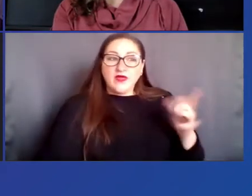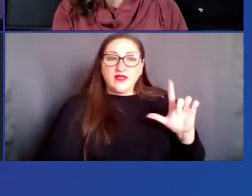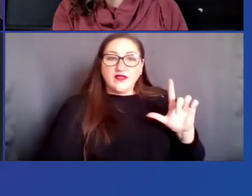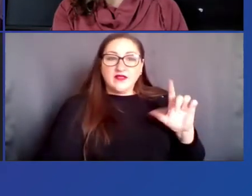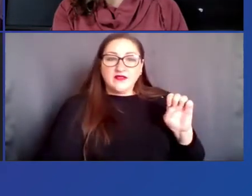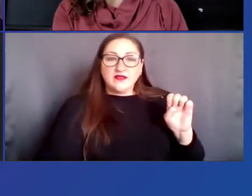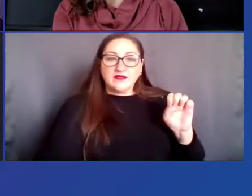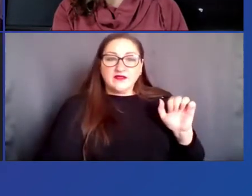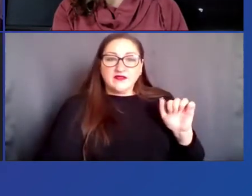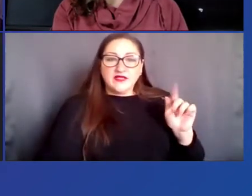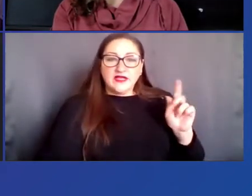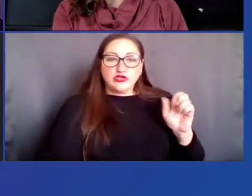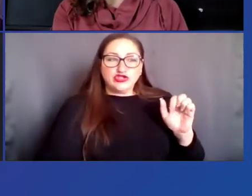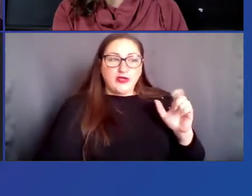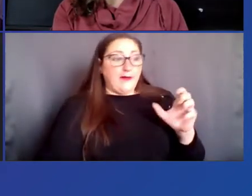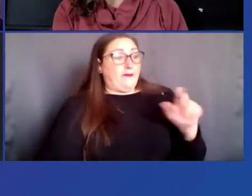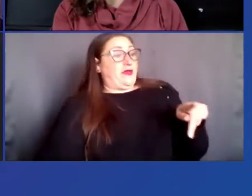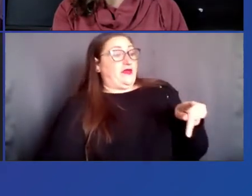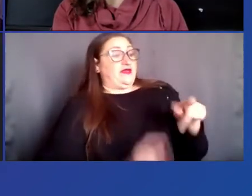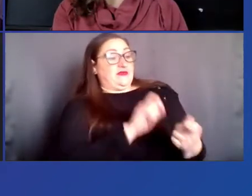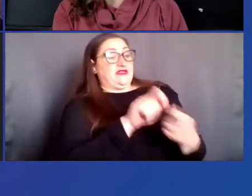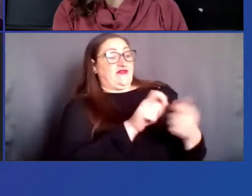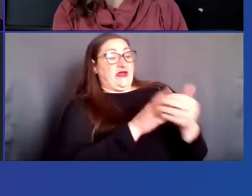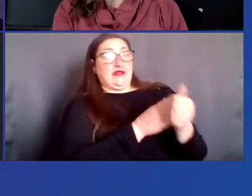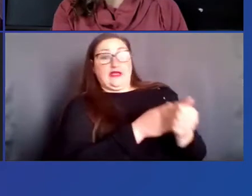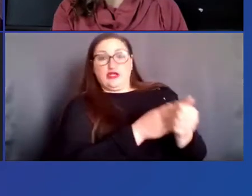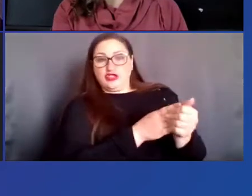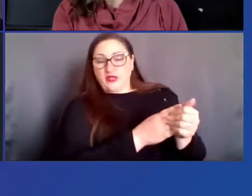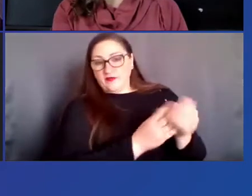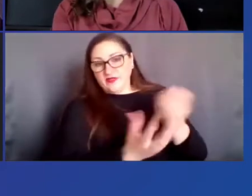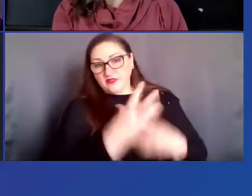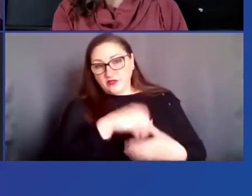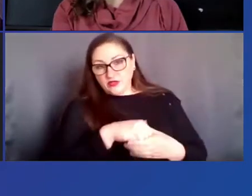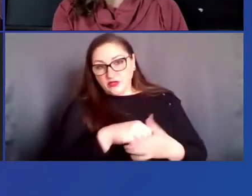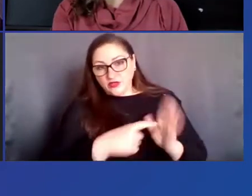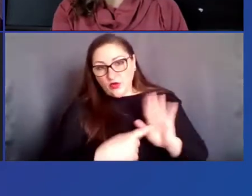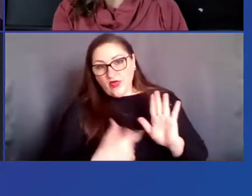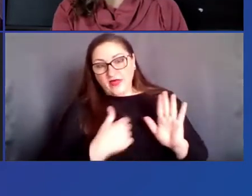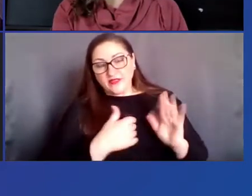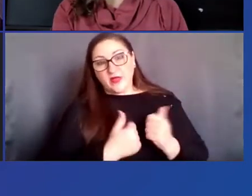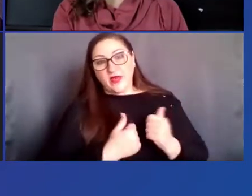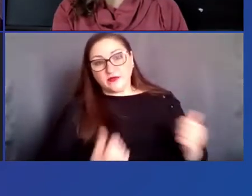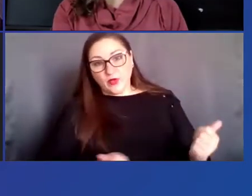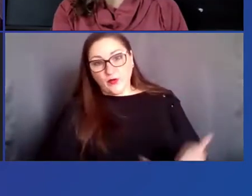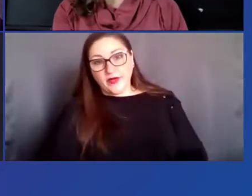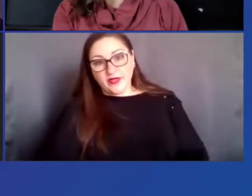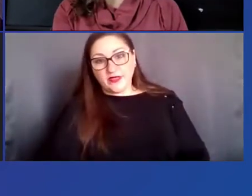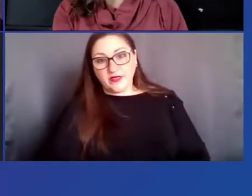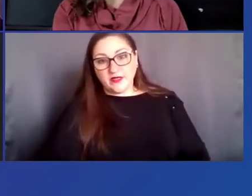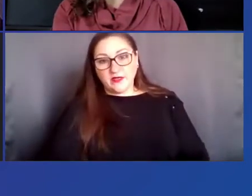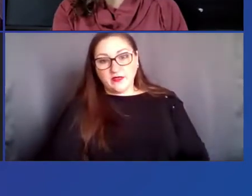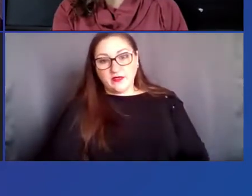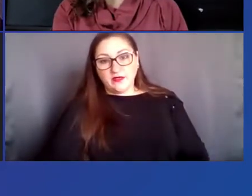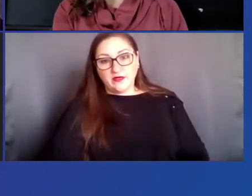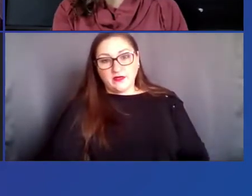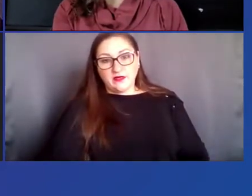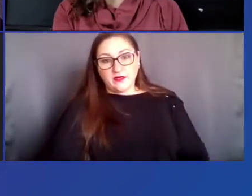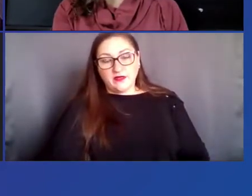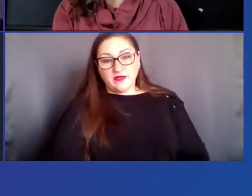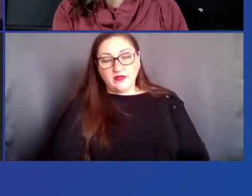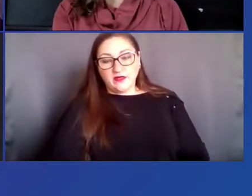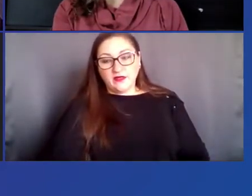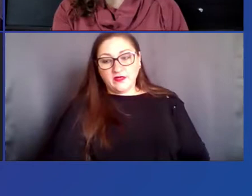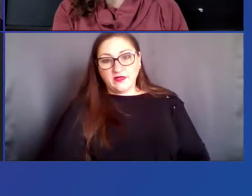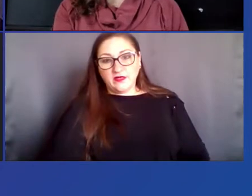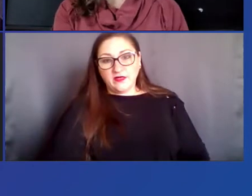like, to be able to communicate that is important. That it's not like a pedestal to be a leader. It's more